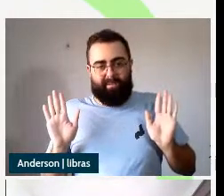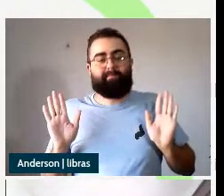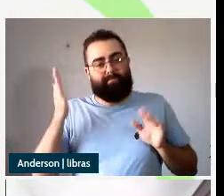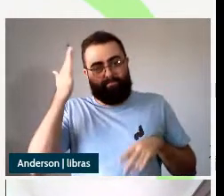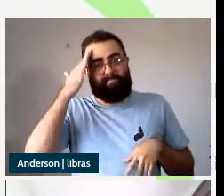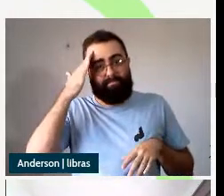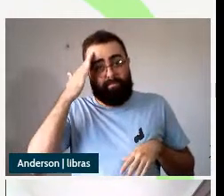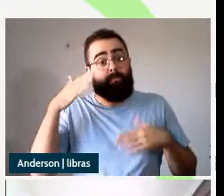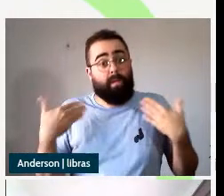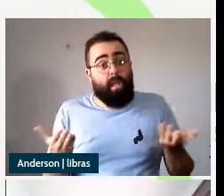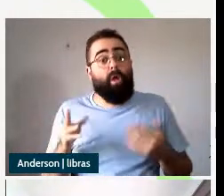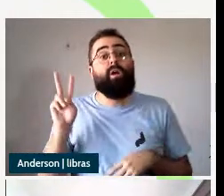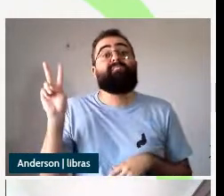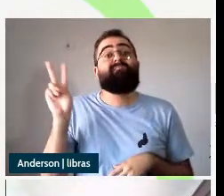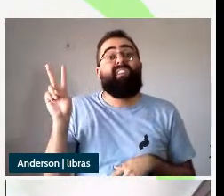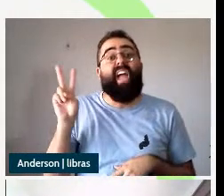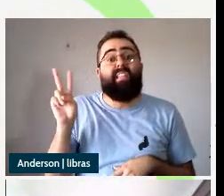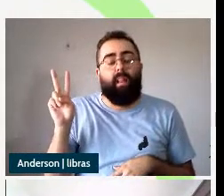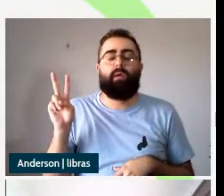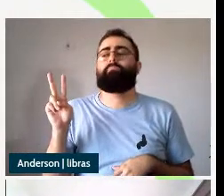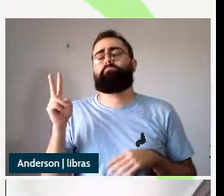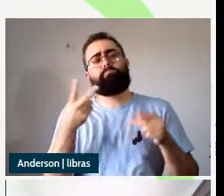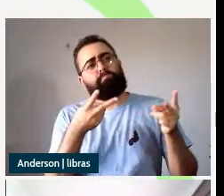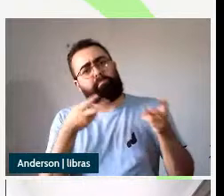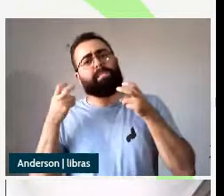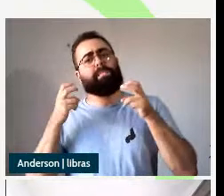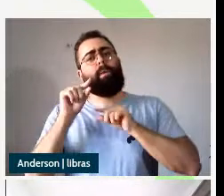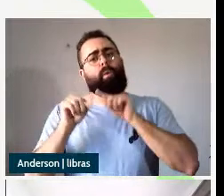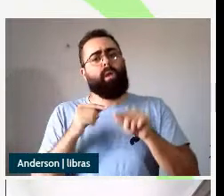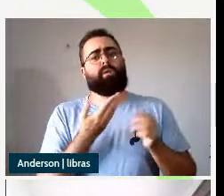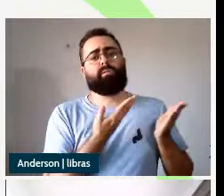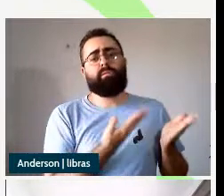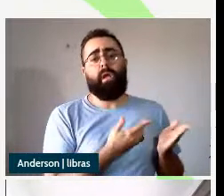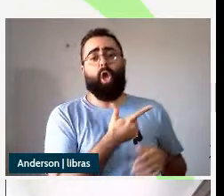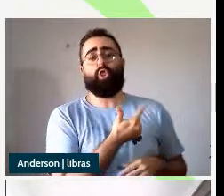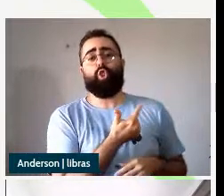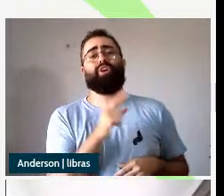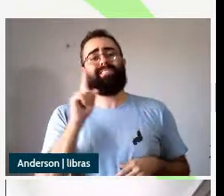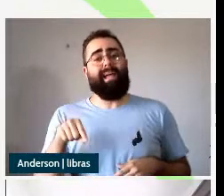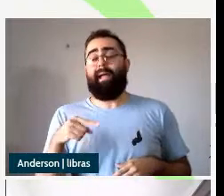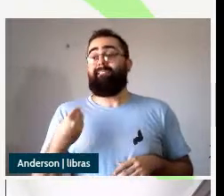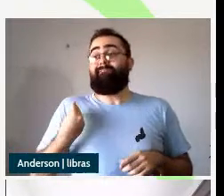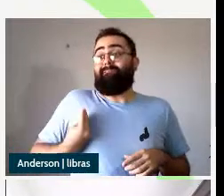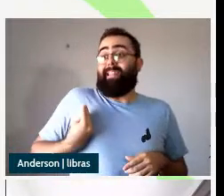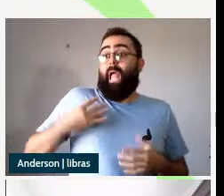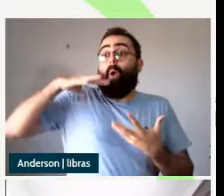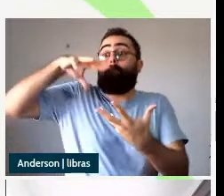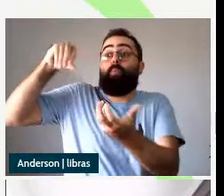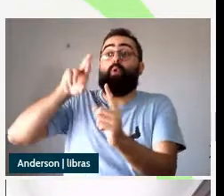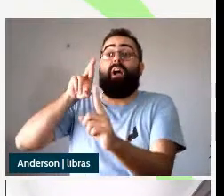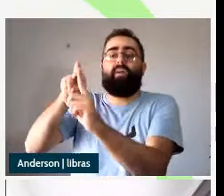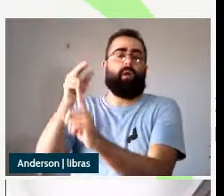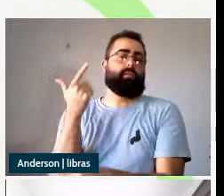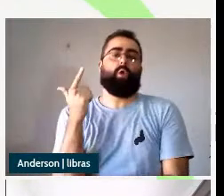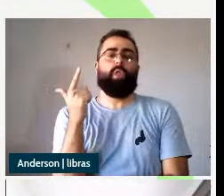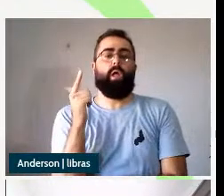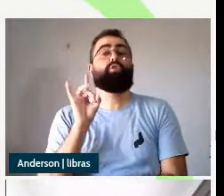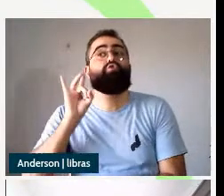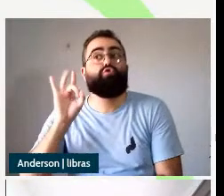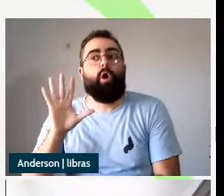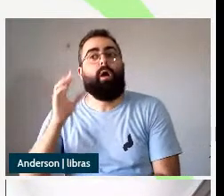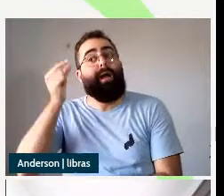Vendler noted of statements such as 12 which he calls a lack of existential import why is there a lack of existential